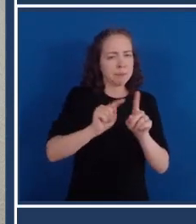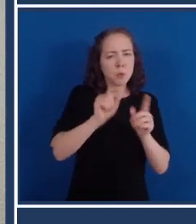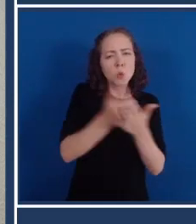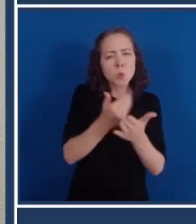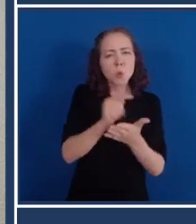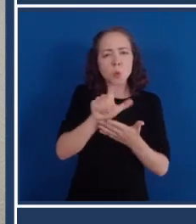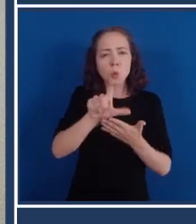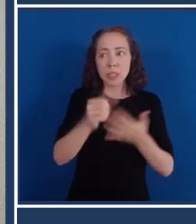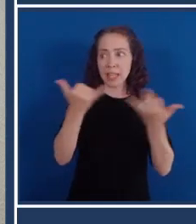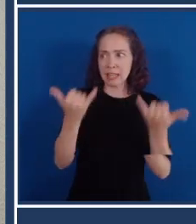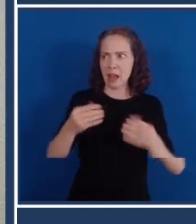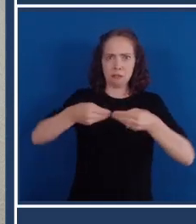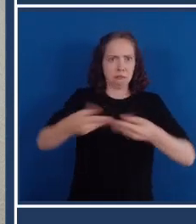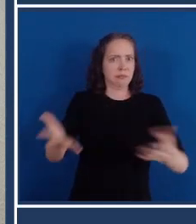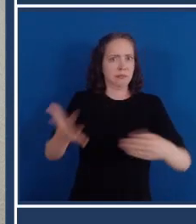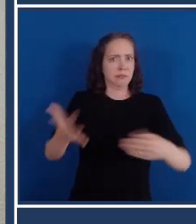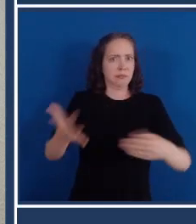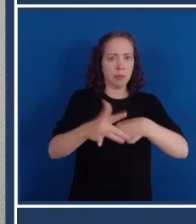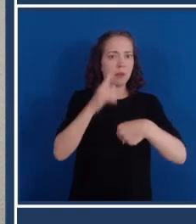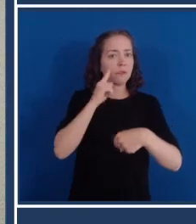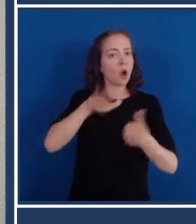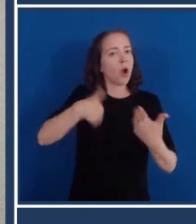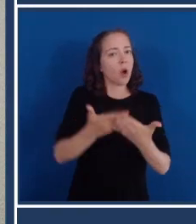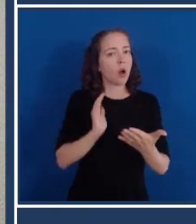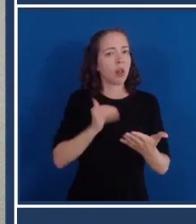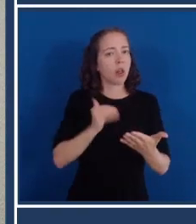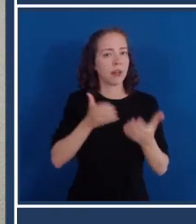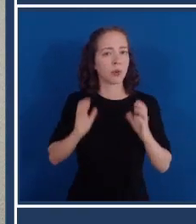now available to all of our customers.